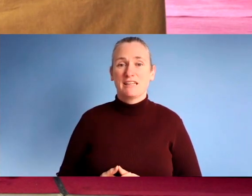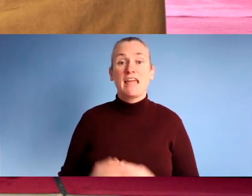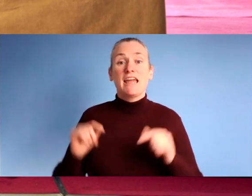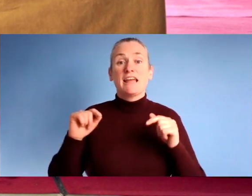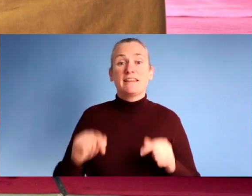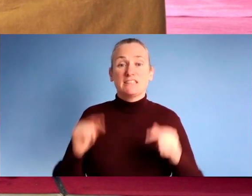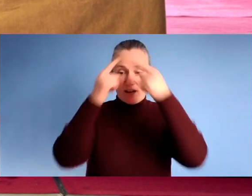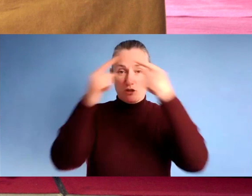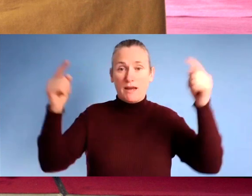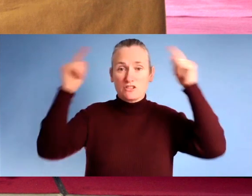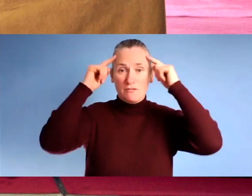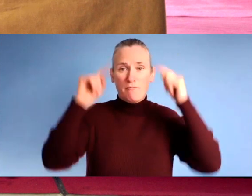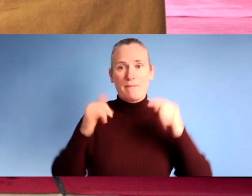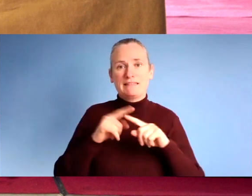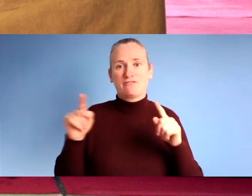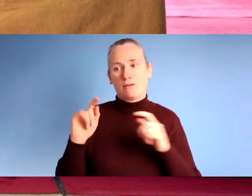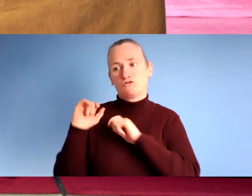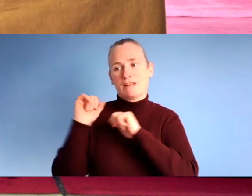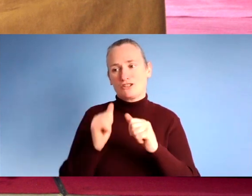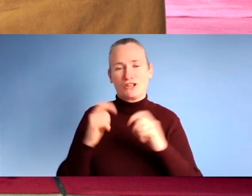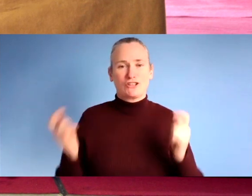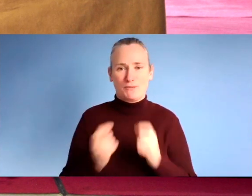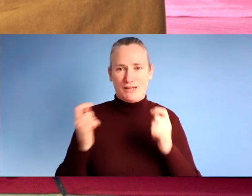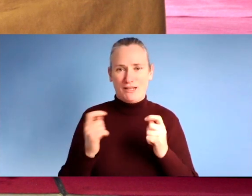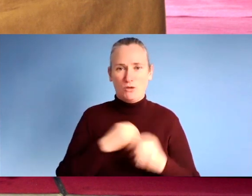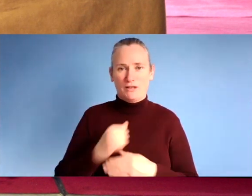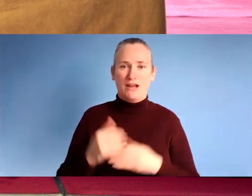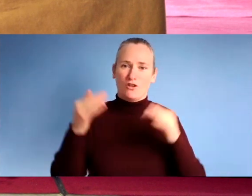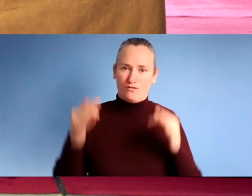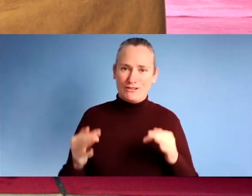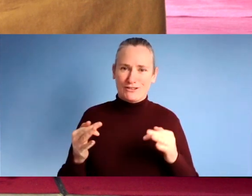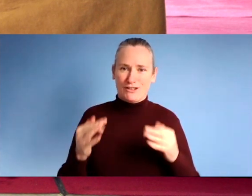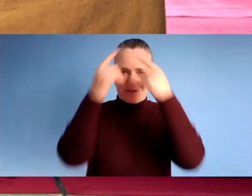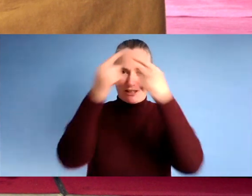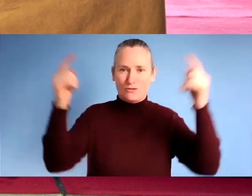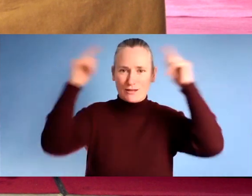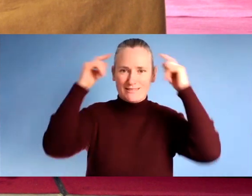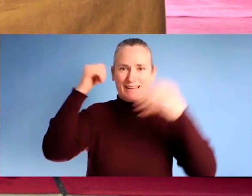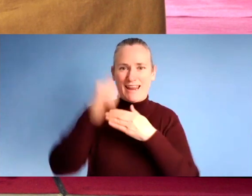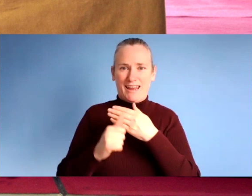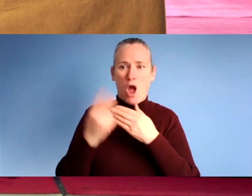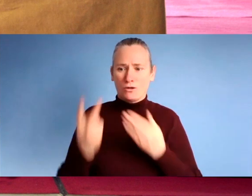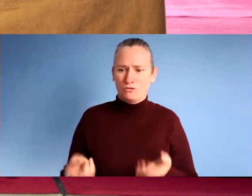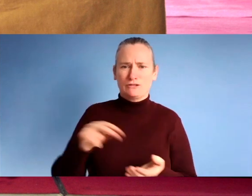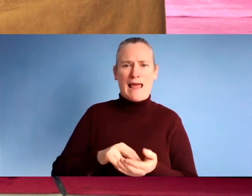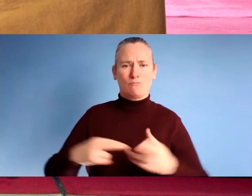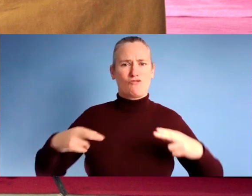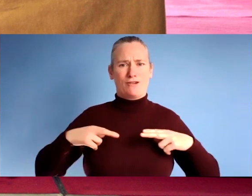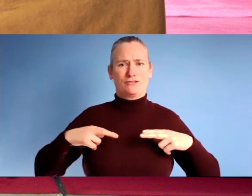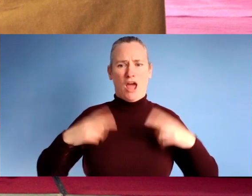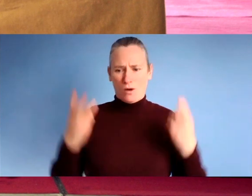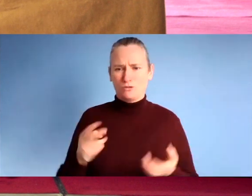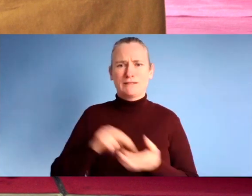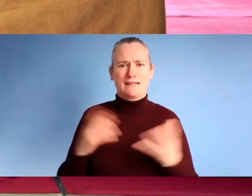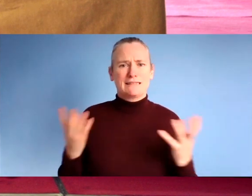this graduation may differ from a traditional ceremony, today is your official graduation day. So I want you to stand proud. I want you to stand